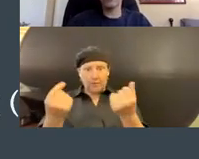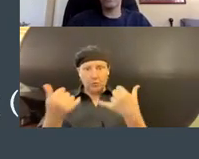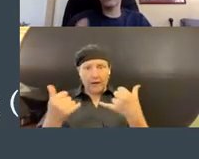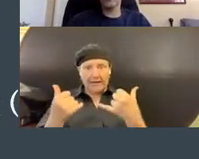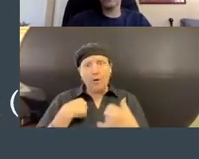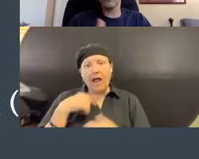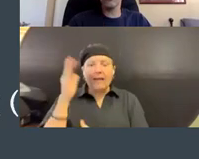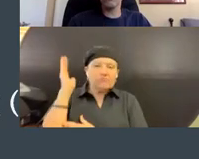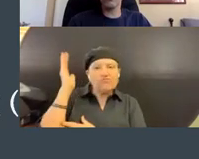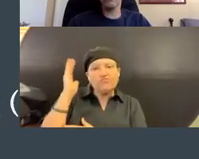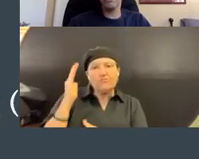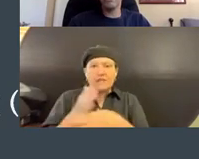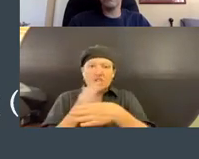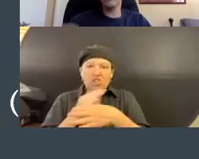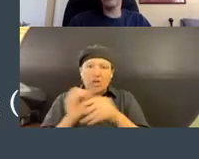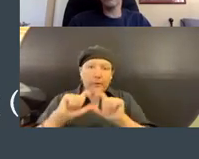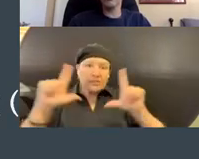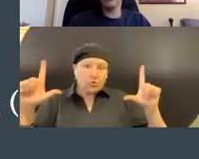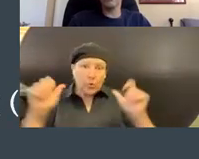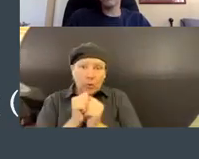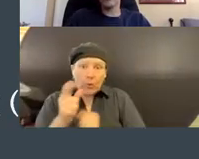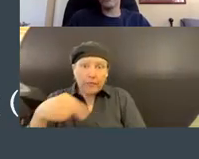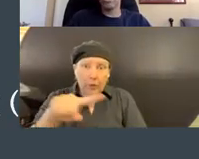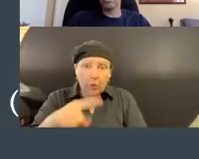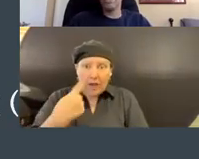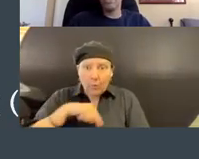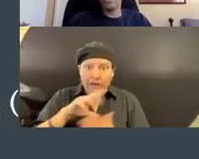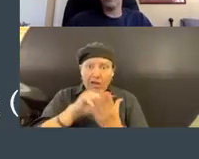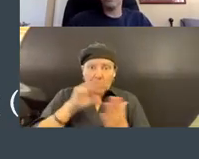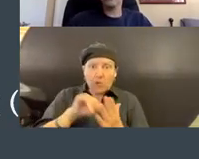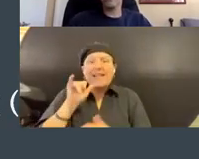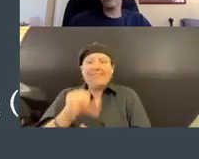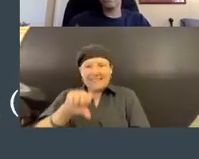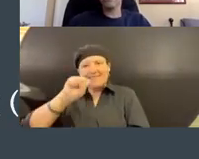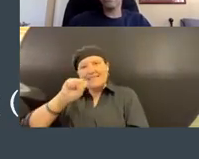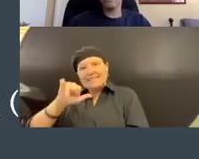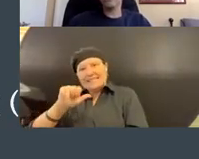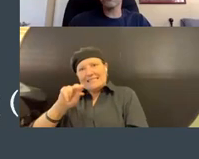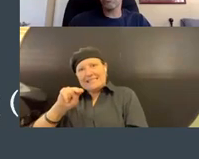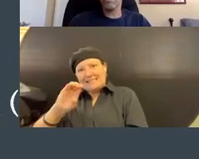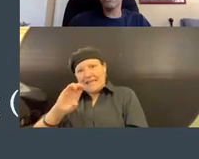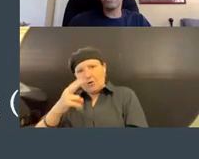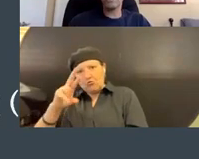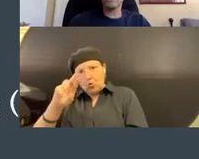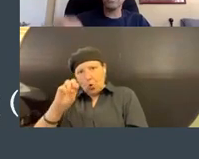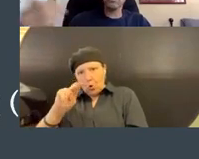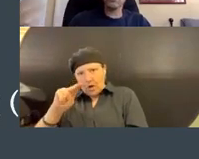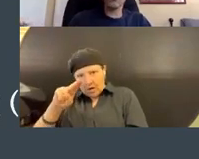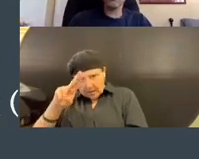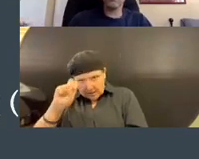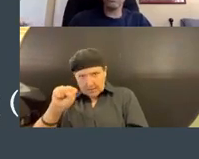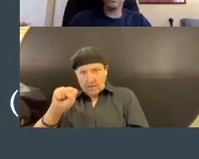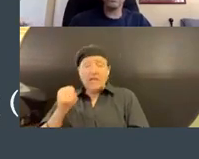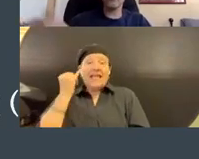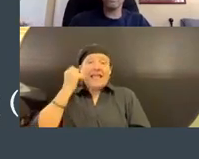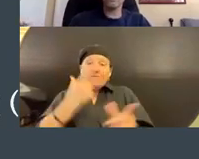I'm sharing a screen with you and we're learning, this would be considered synchronous work. If I then uploaded some things onto our website and I said, go ahead